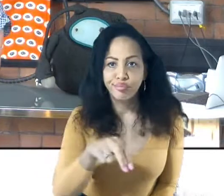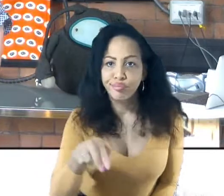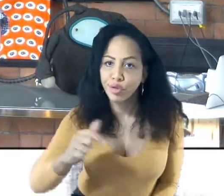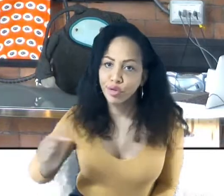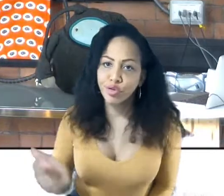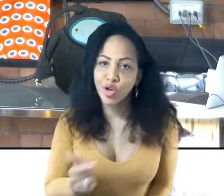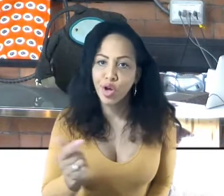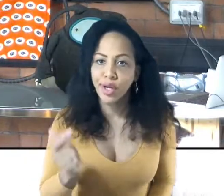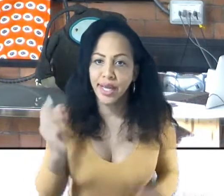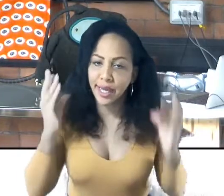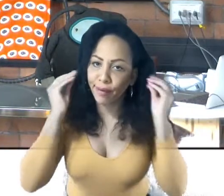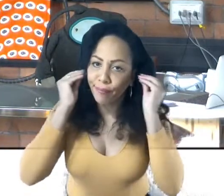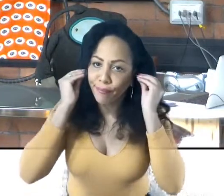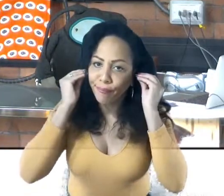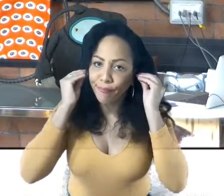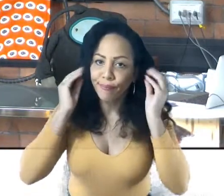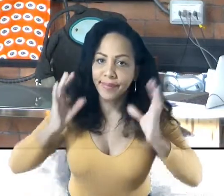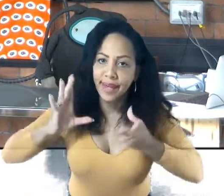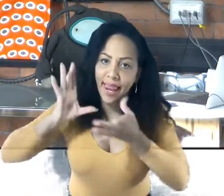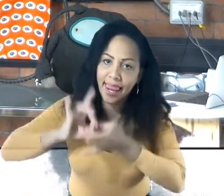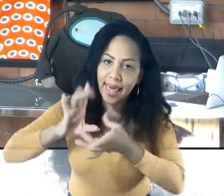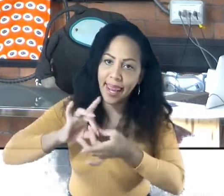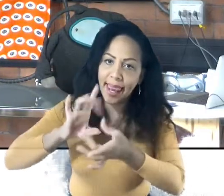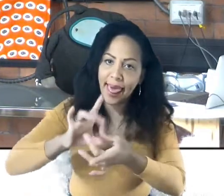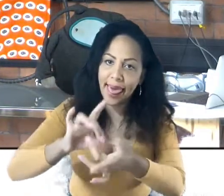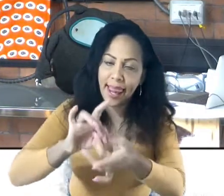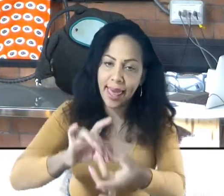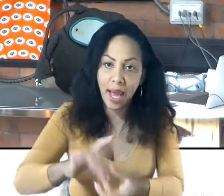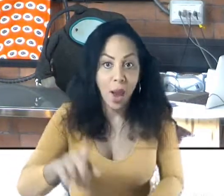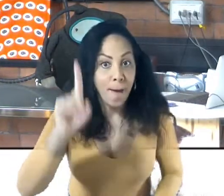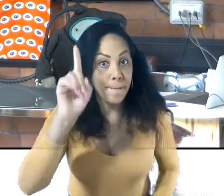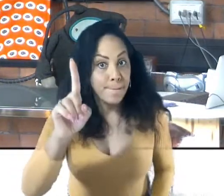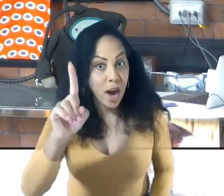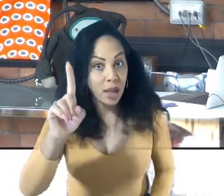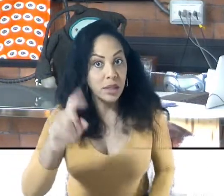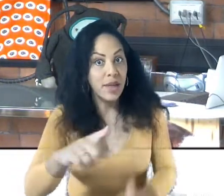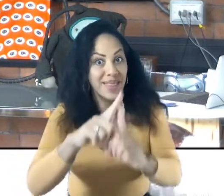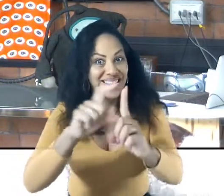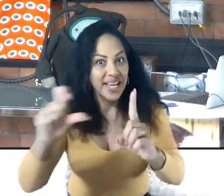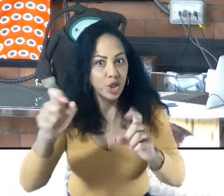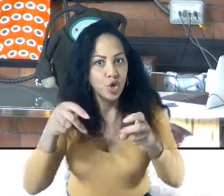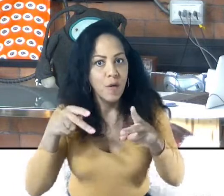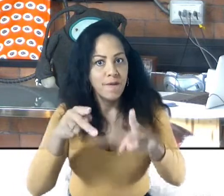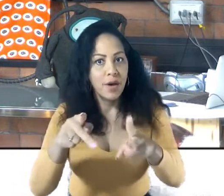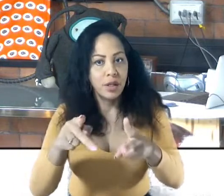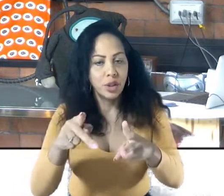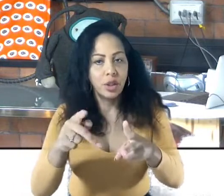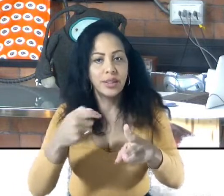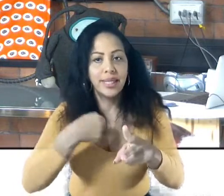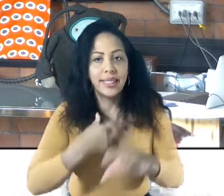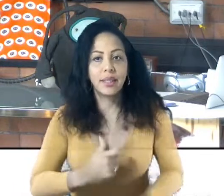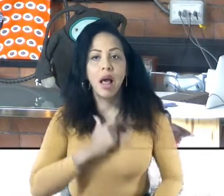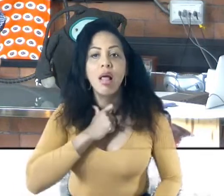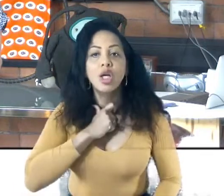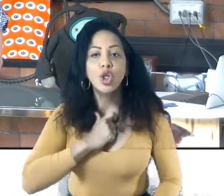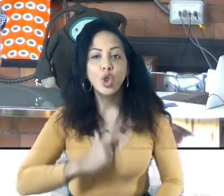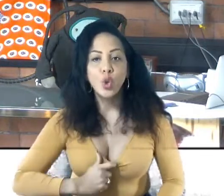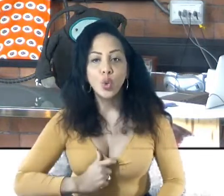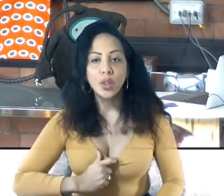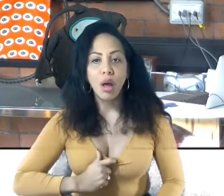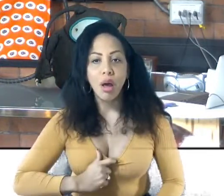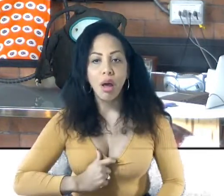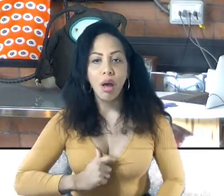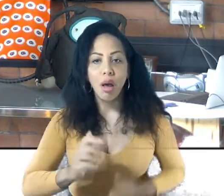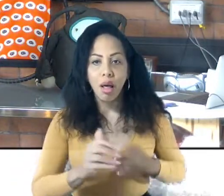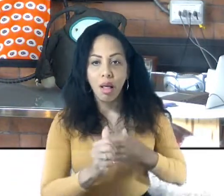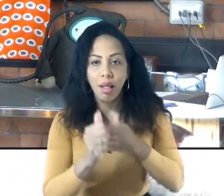more led by you, and you're then able to go, oh, I want to see this person or hear that story. And actually, before I